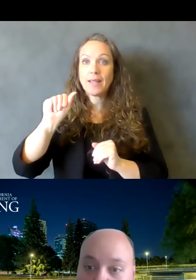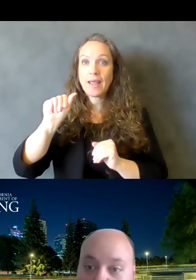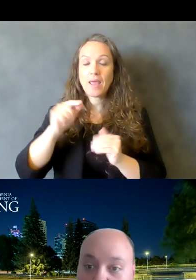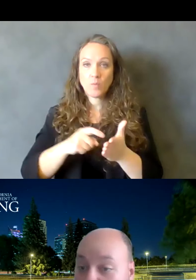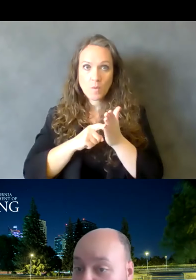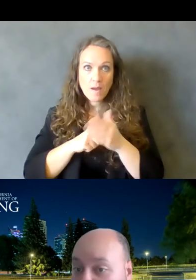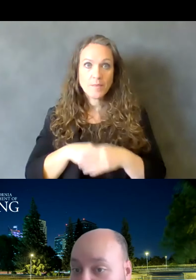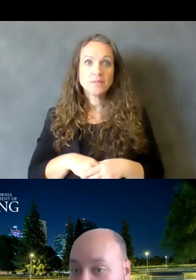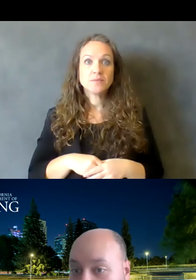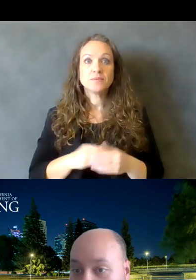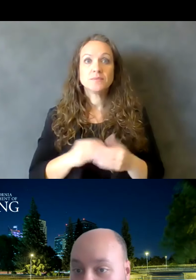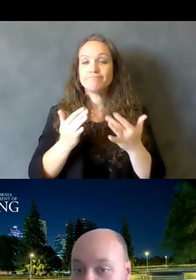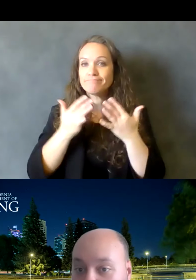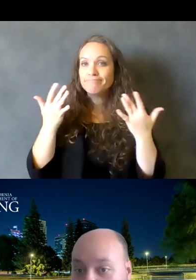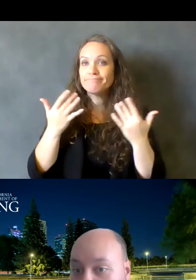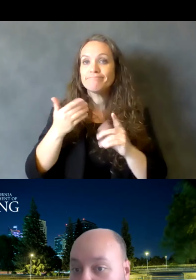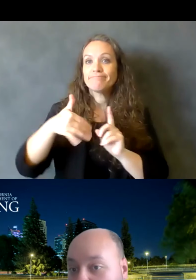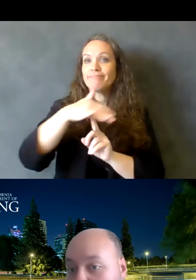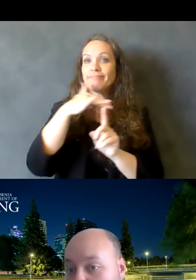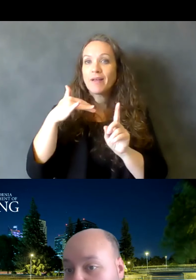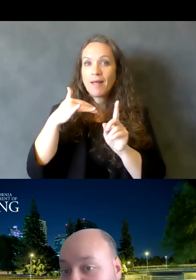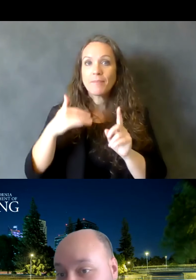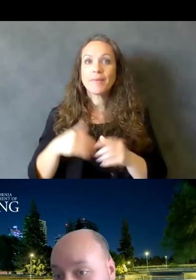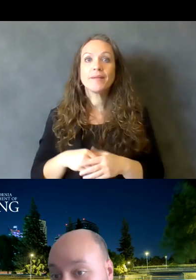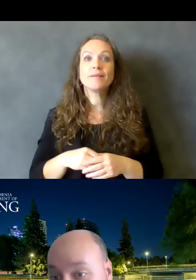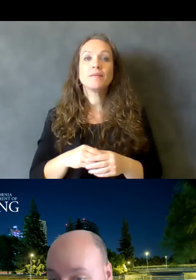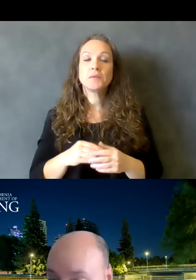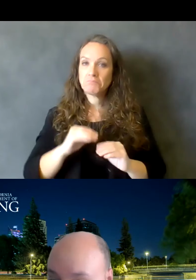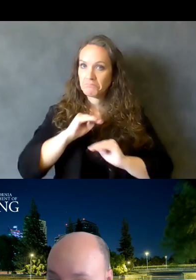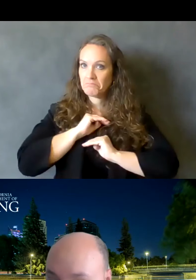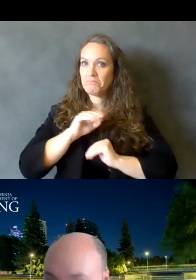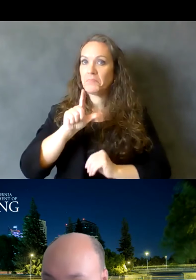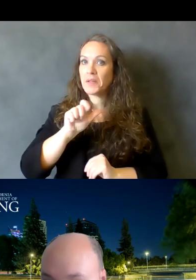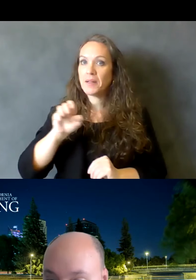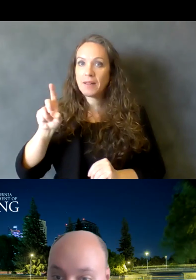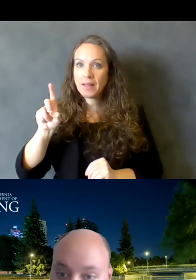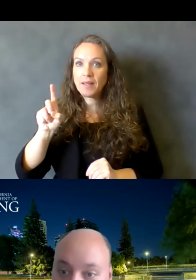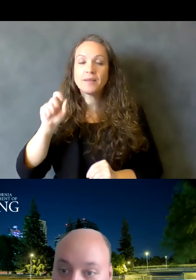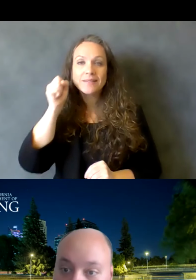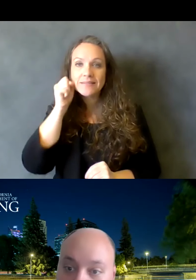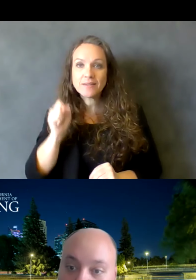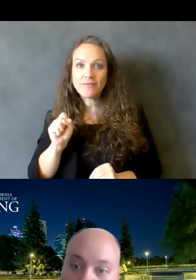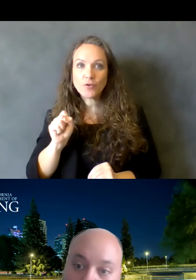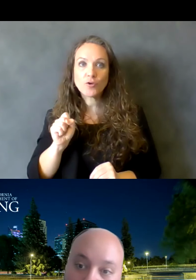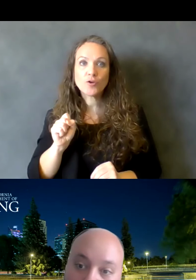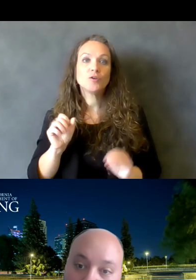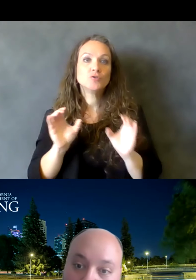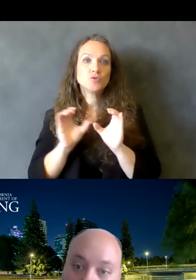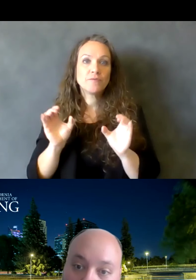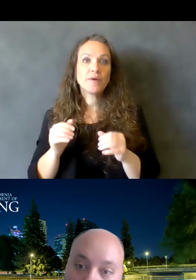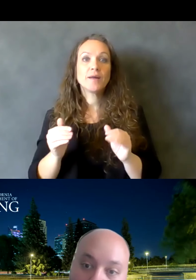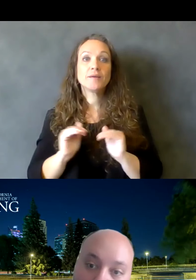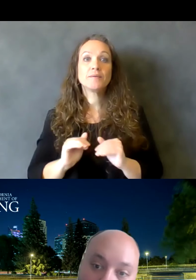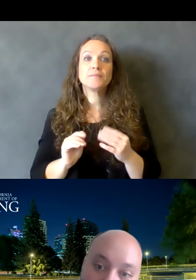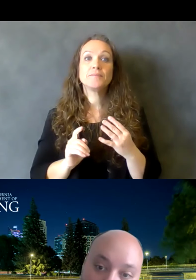friendly and energy efficient by achieving LEED Commercial Interior Silver certification. We will be